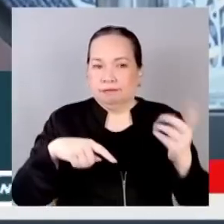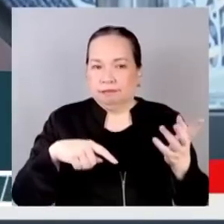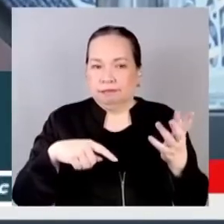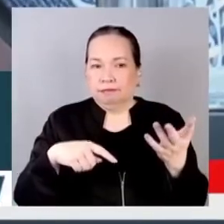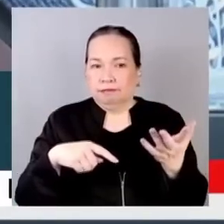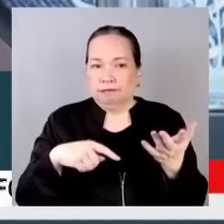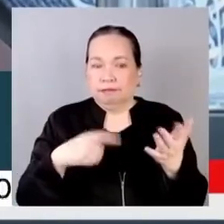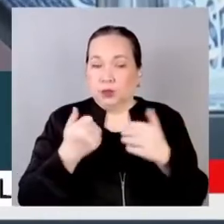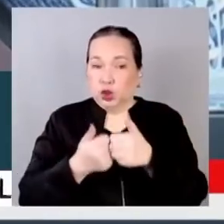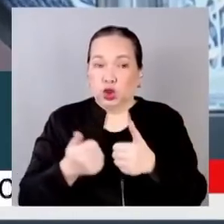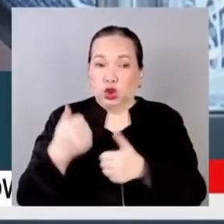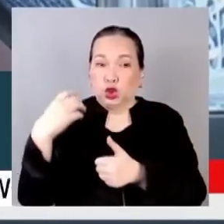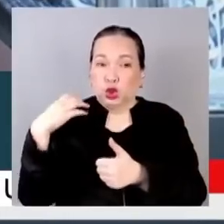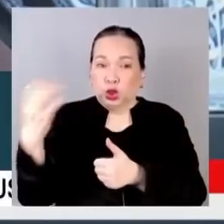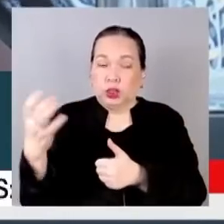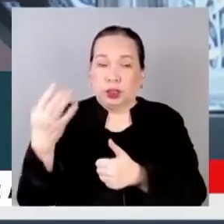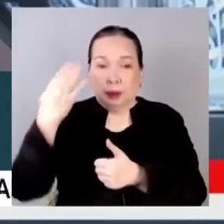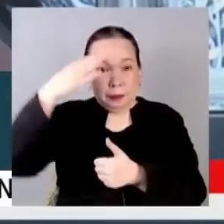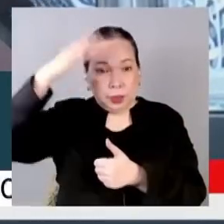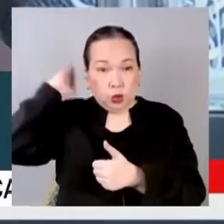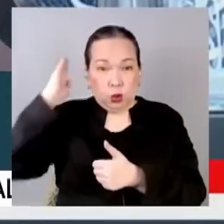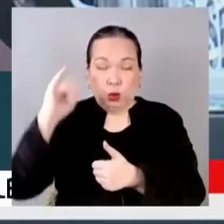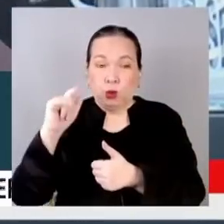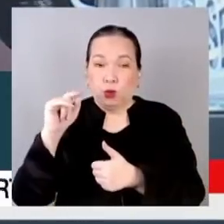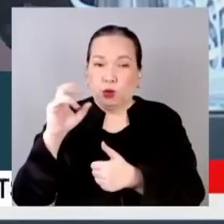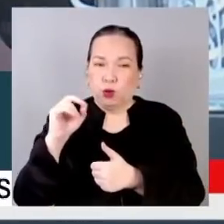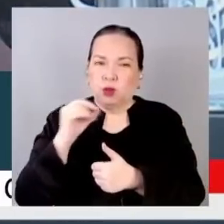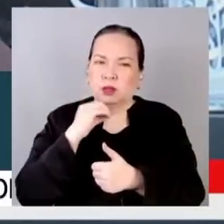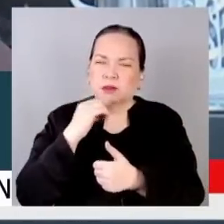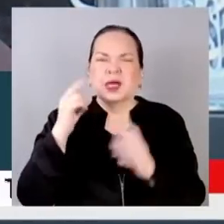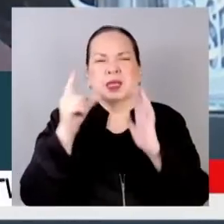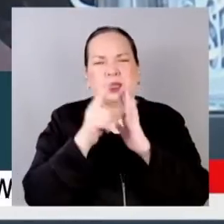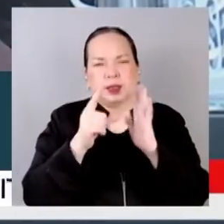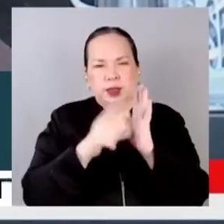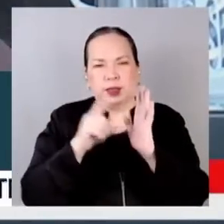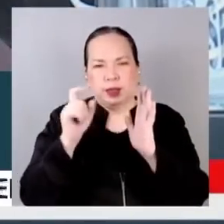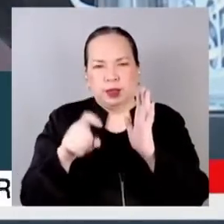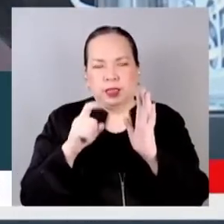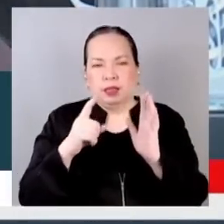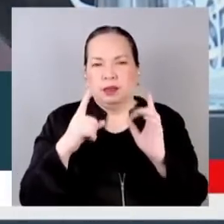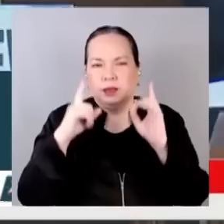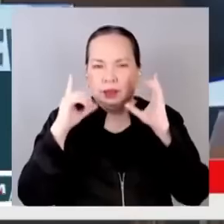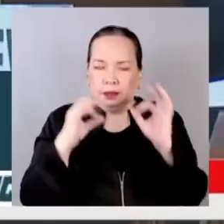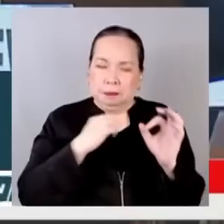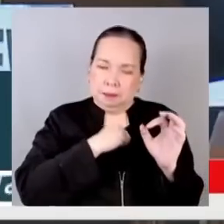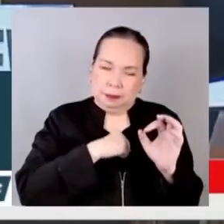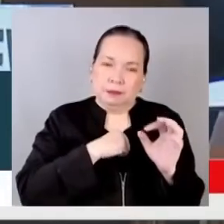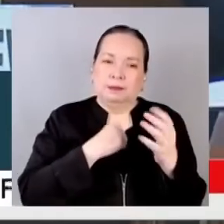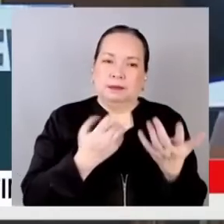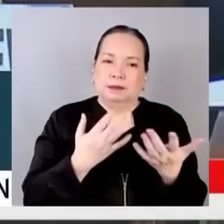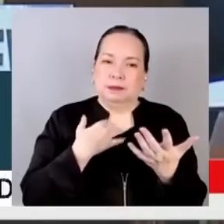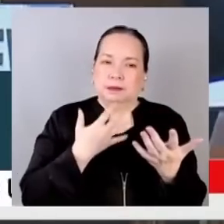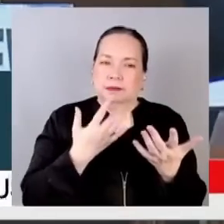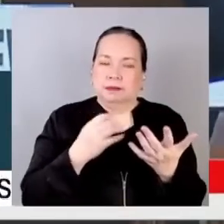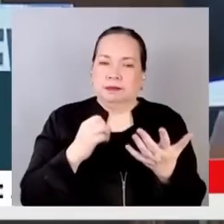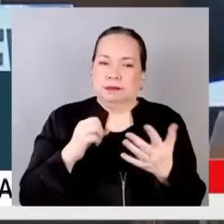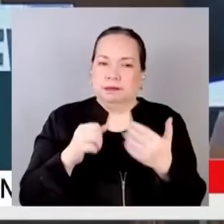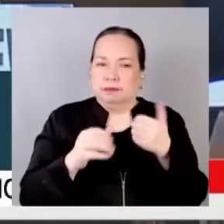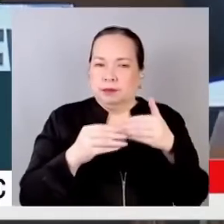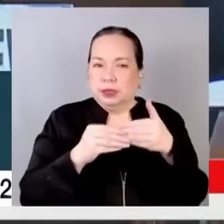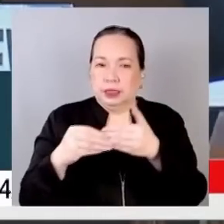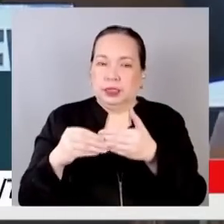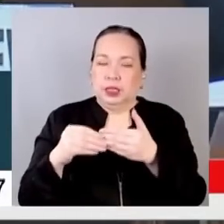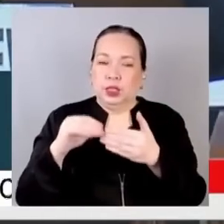Drugs Chairman Senator Ronald De La Rosa cites legal concerns for the decision. According to Senate Majority Leader Joel